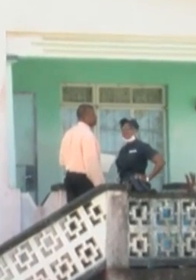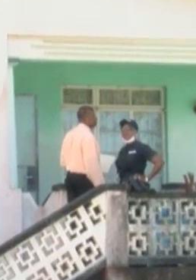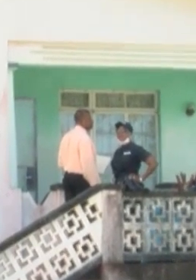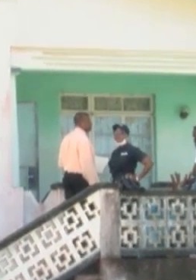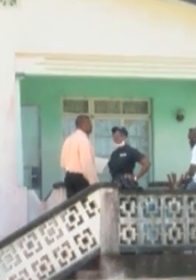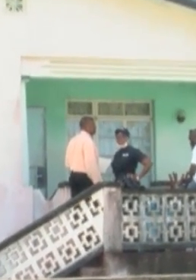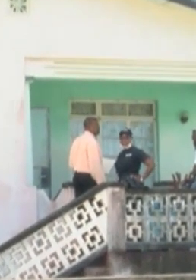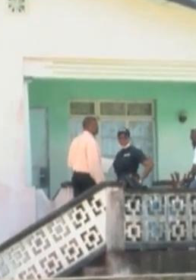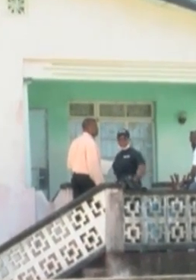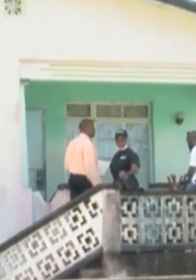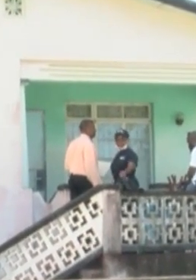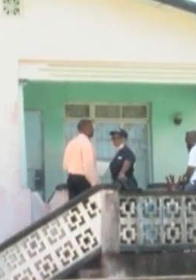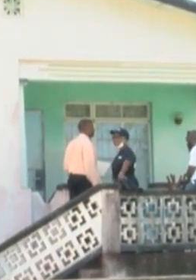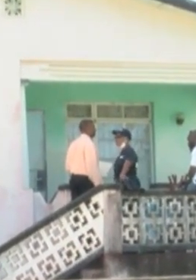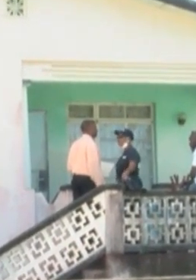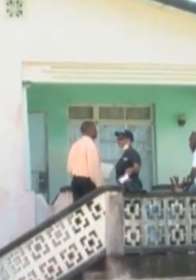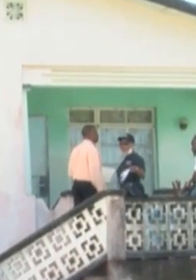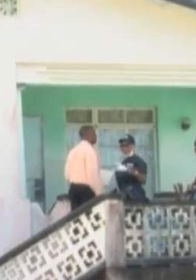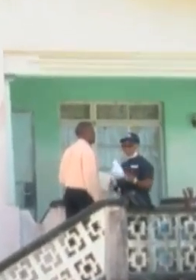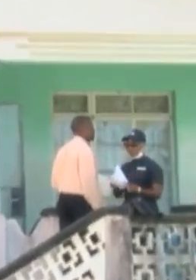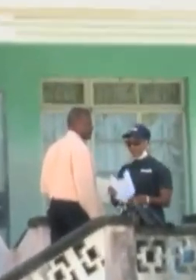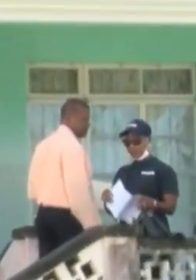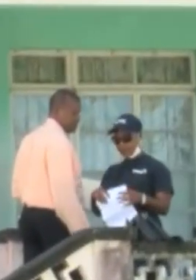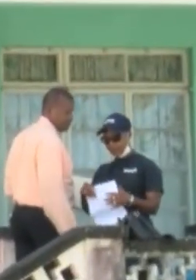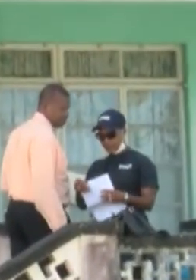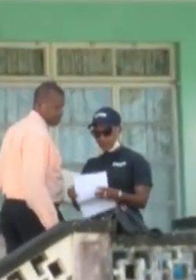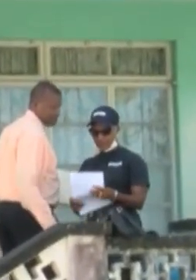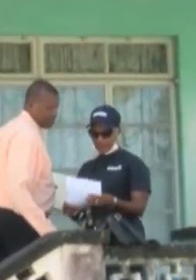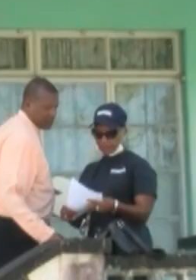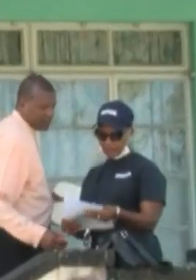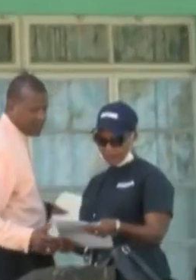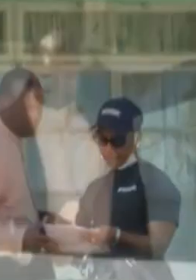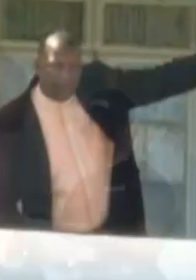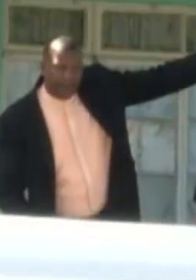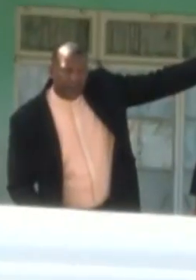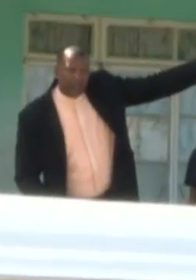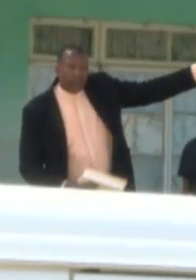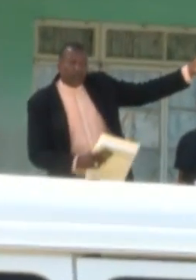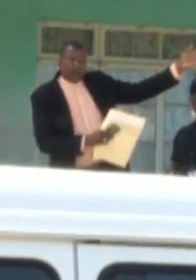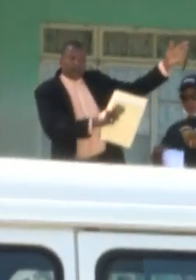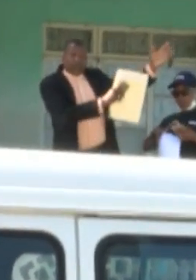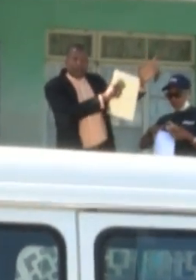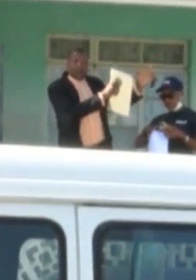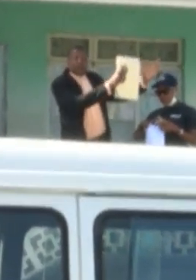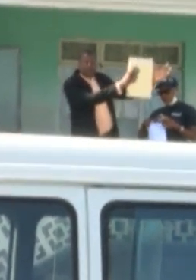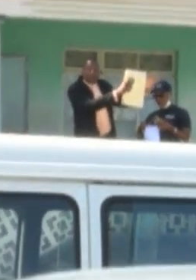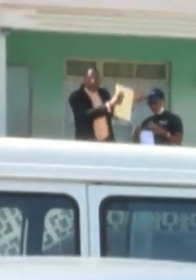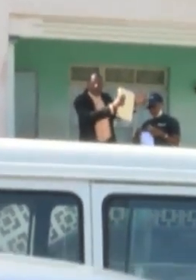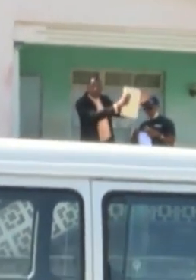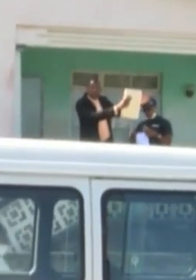to capture marshals carrying out the court order on behalf of a banking institution to have Ms. McCree and her belongings